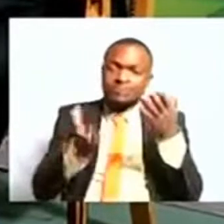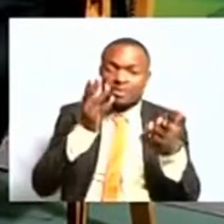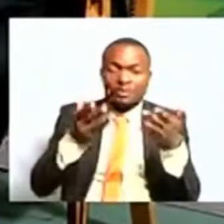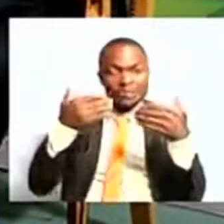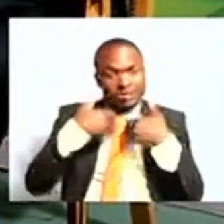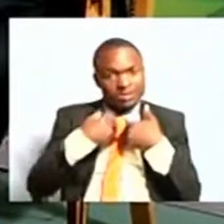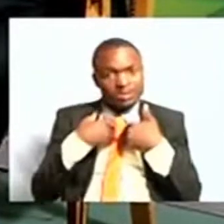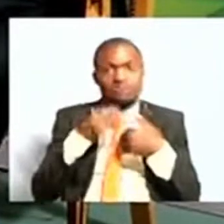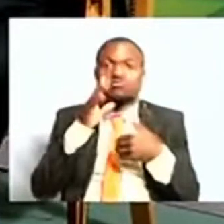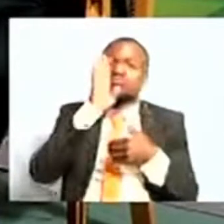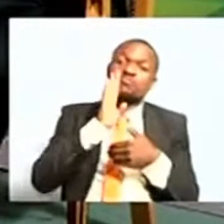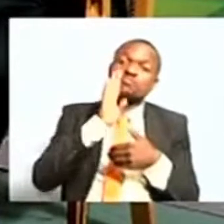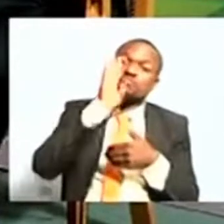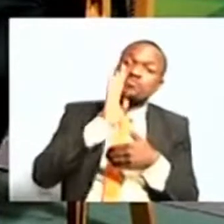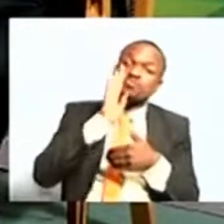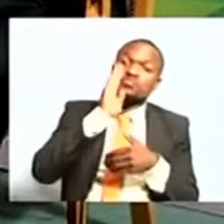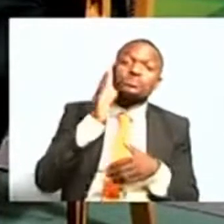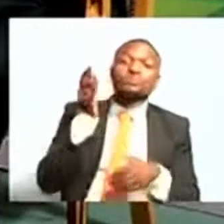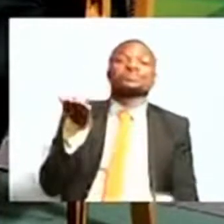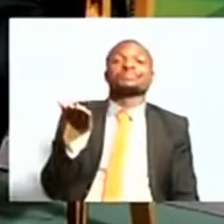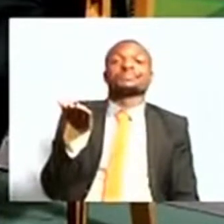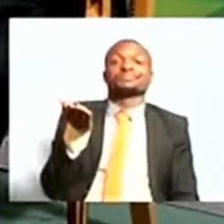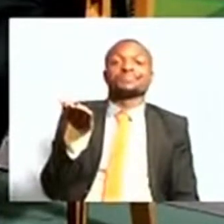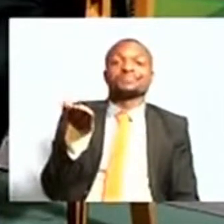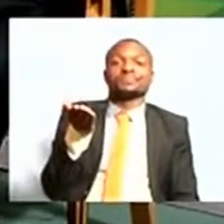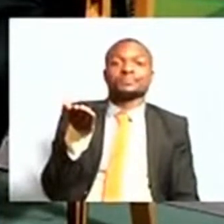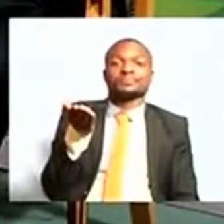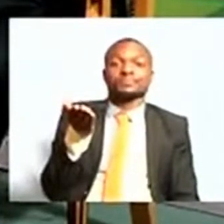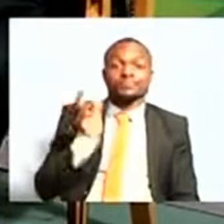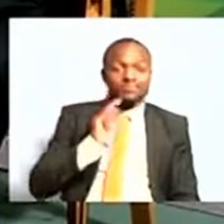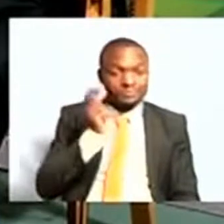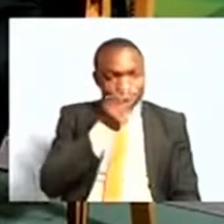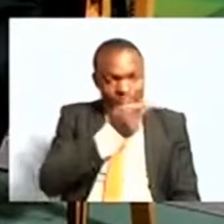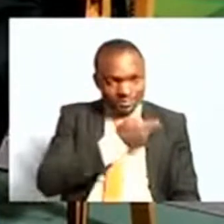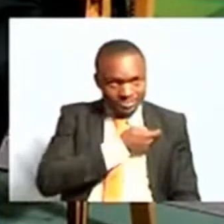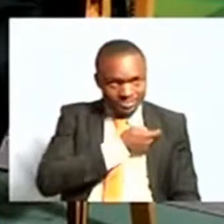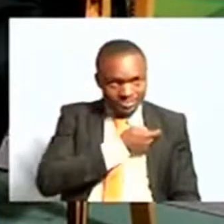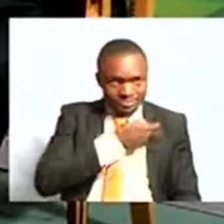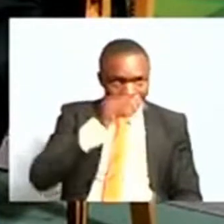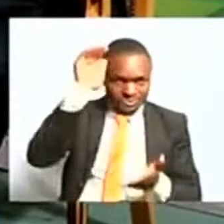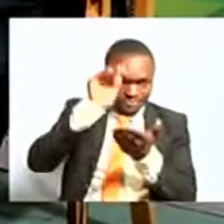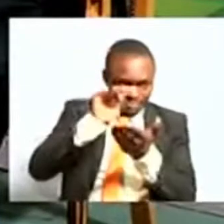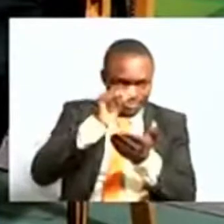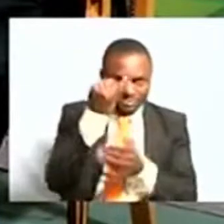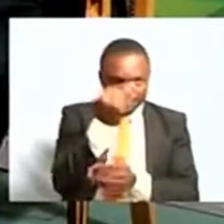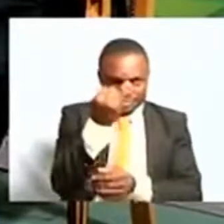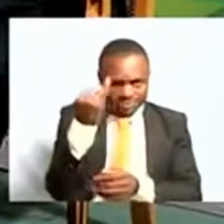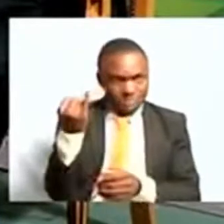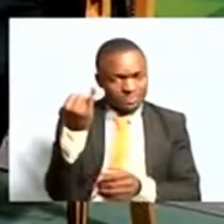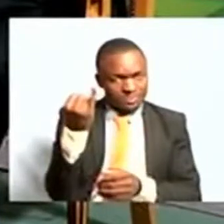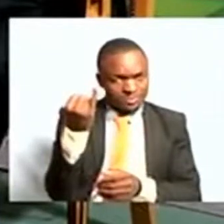drinking alcohol. So for us to reduce the issue of